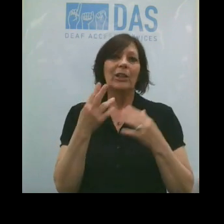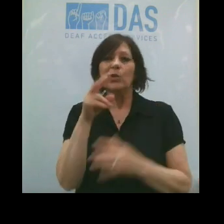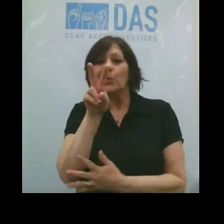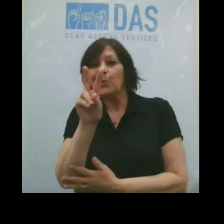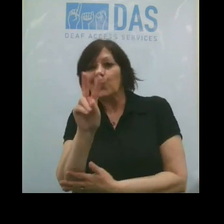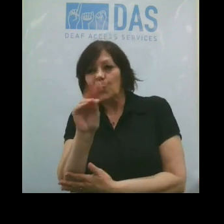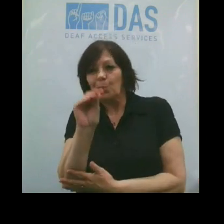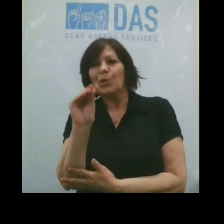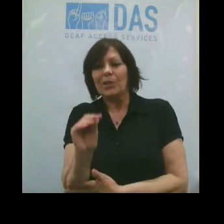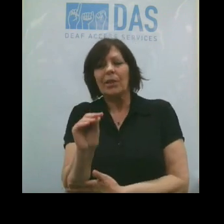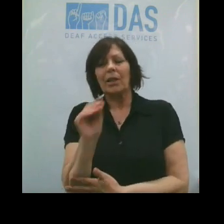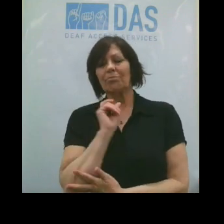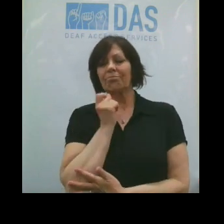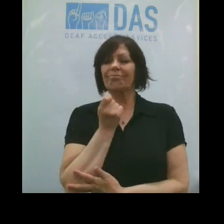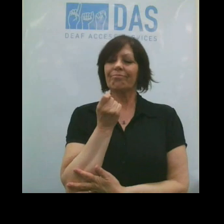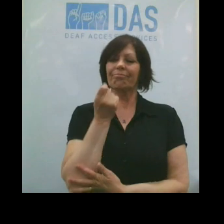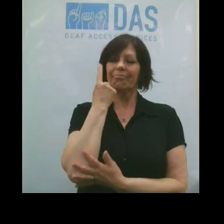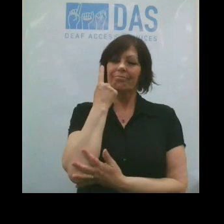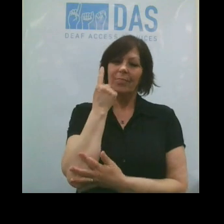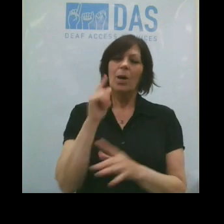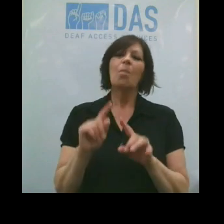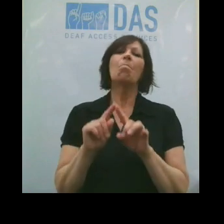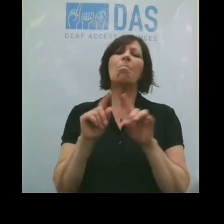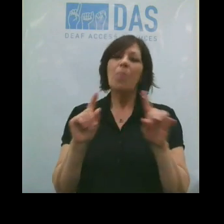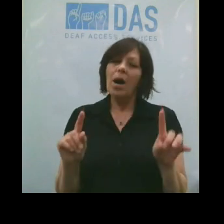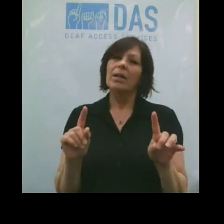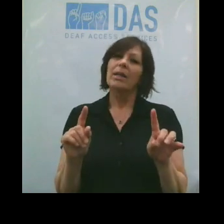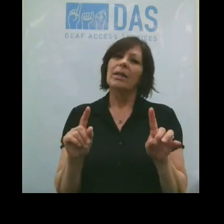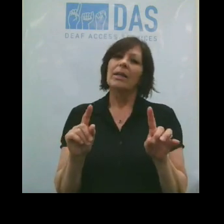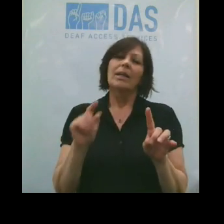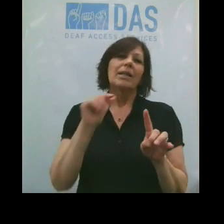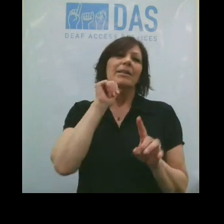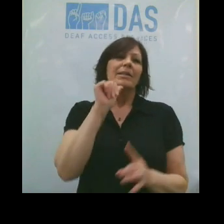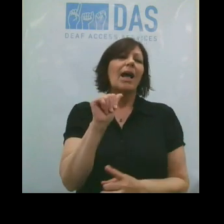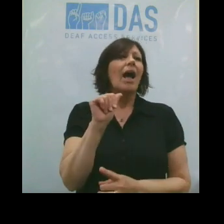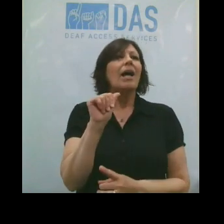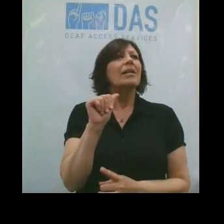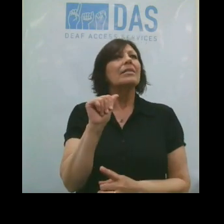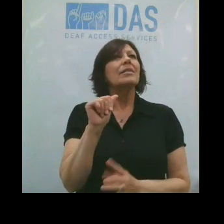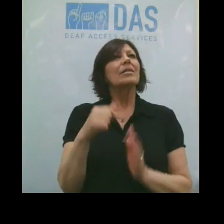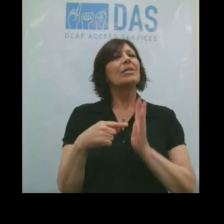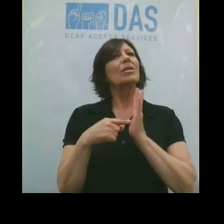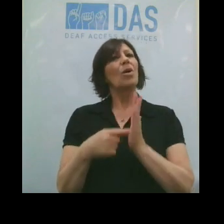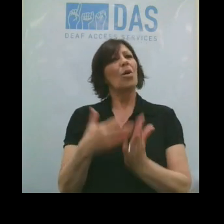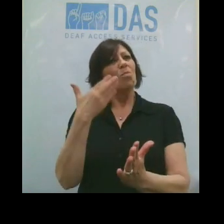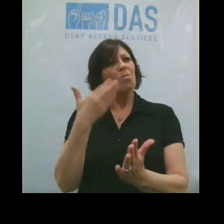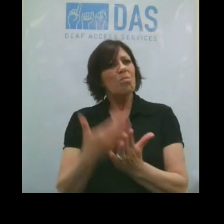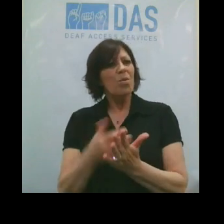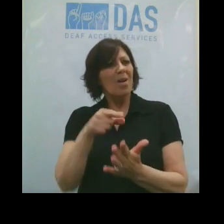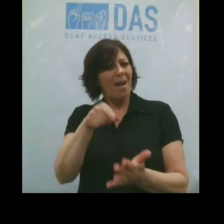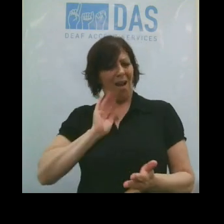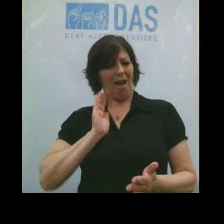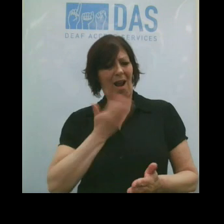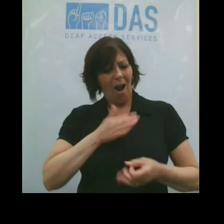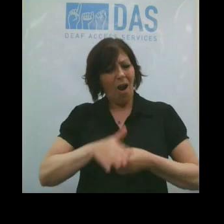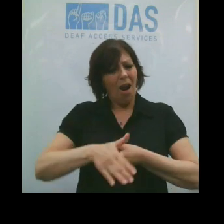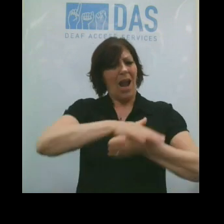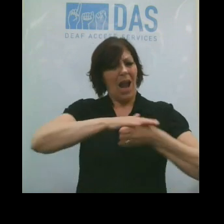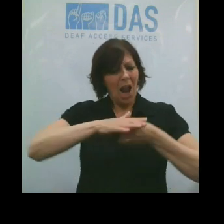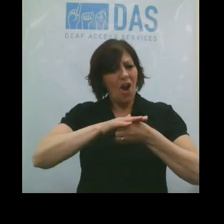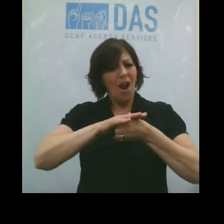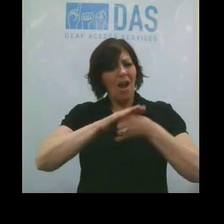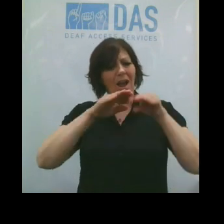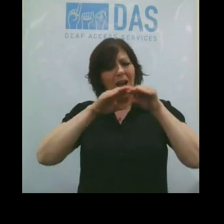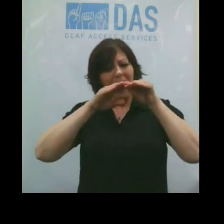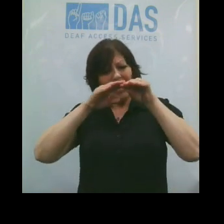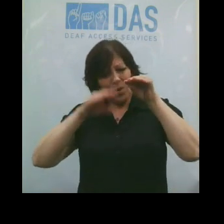2% of the overall hospital population, but it is not 100% indicative when we show these numbers of the individuals in Erie County hospitals